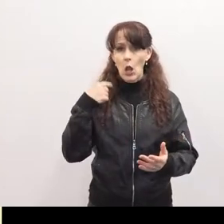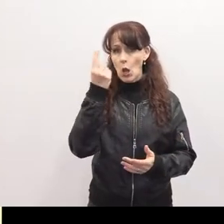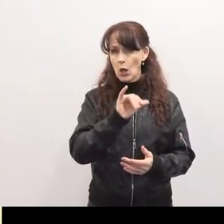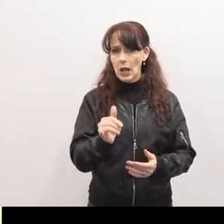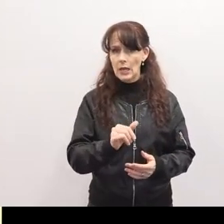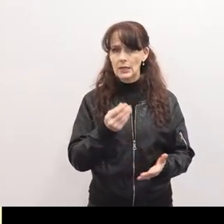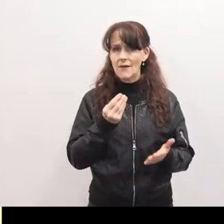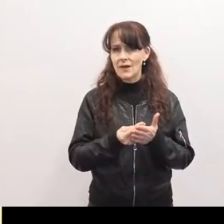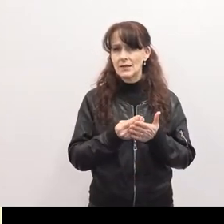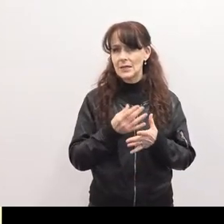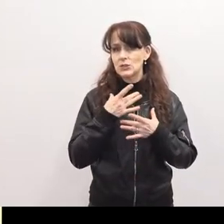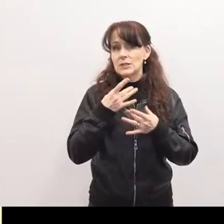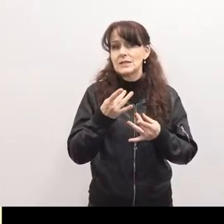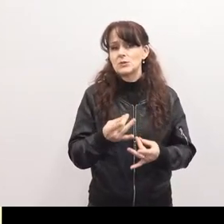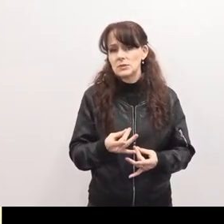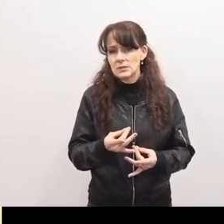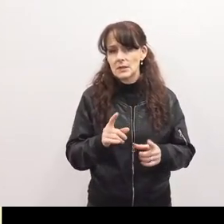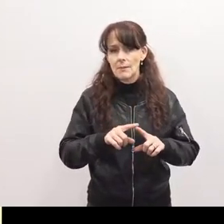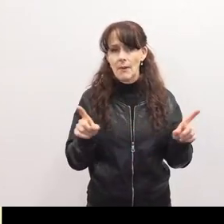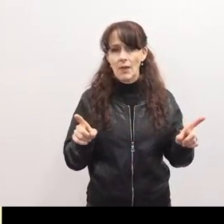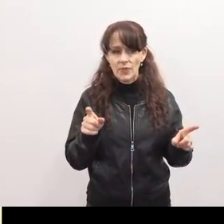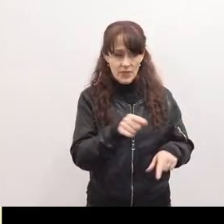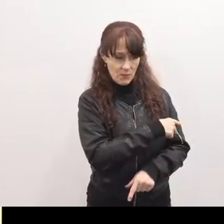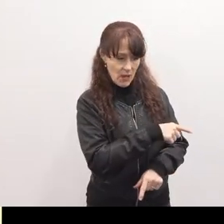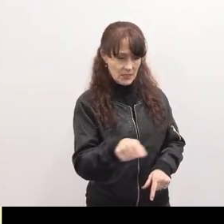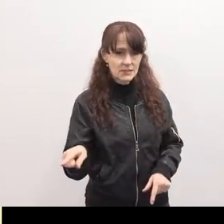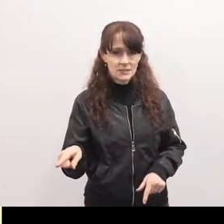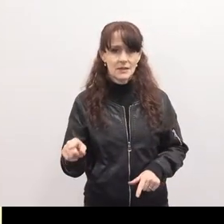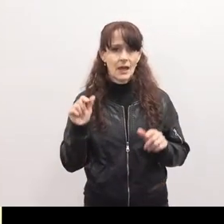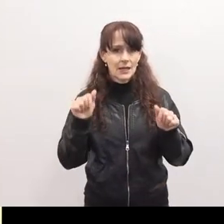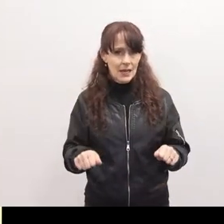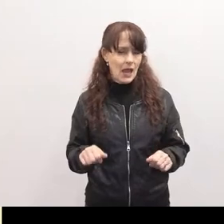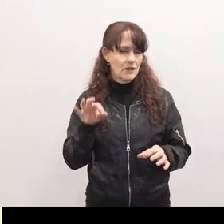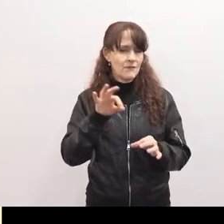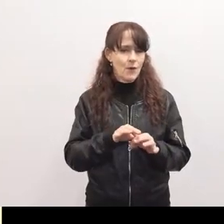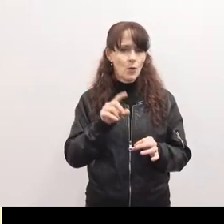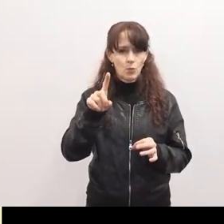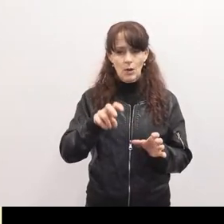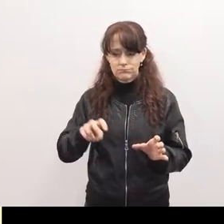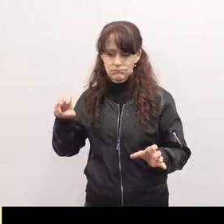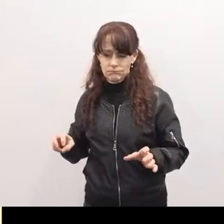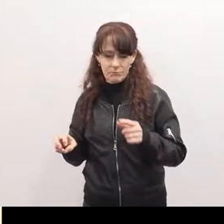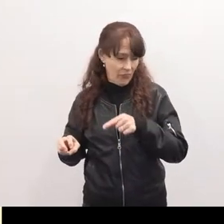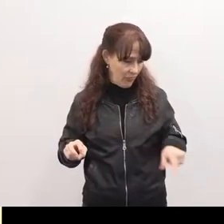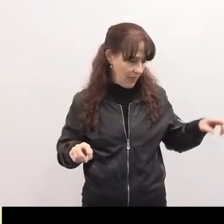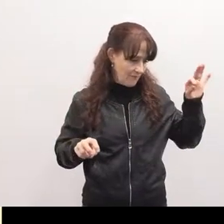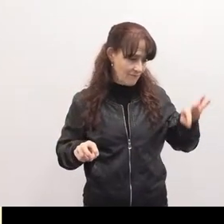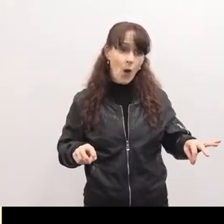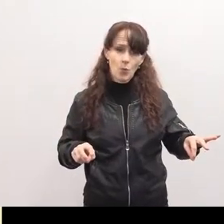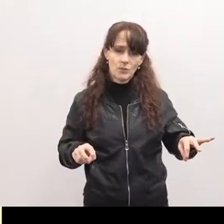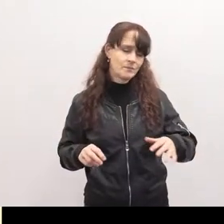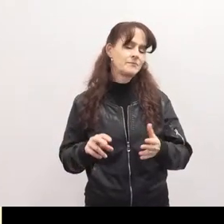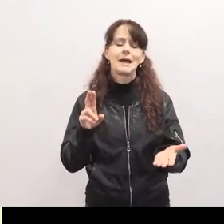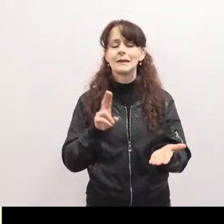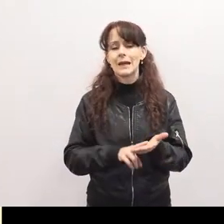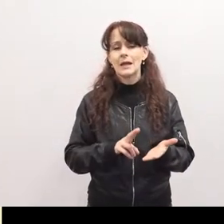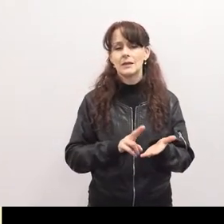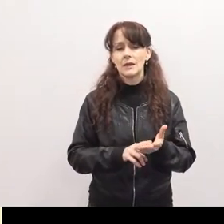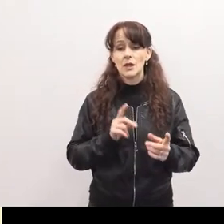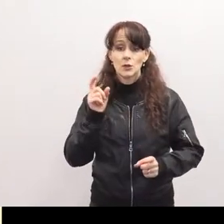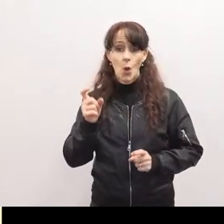a financial interest, but yet the rest of you could still vote on that. Okay. Another one would be where contracts with entities that donate,